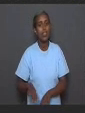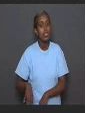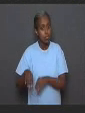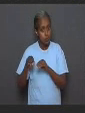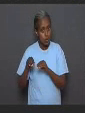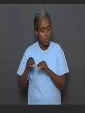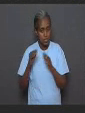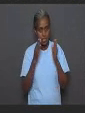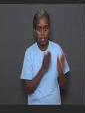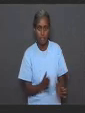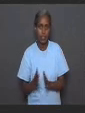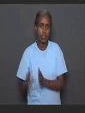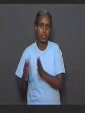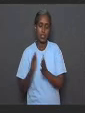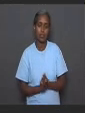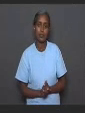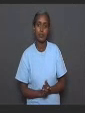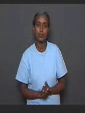Students, let's get ready.